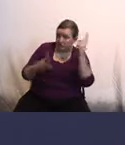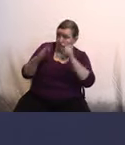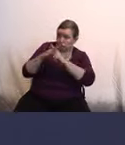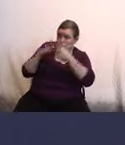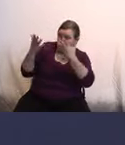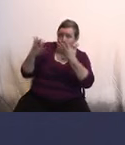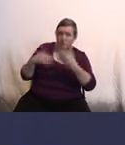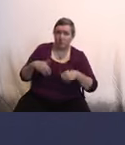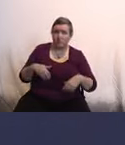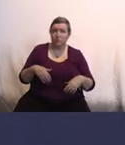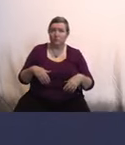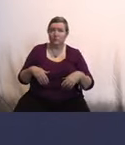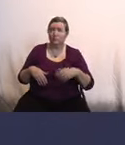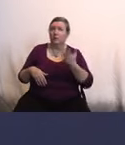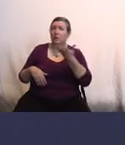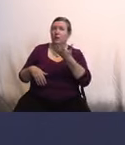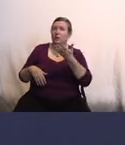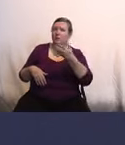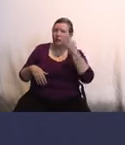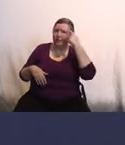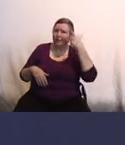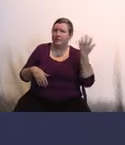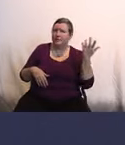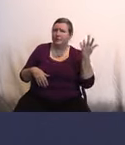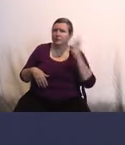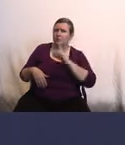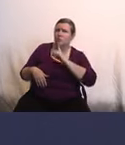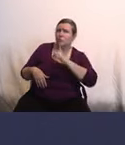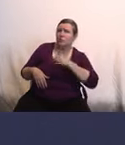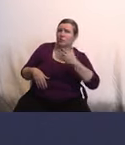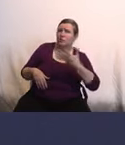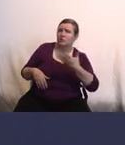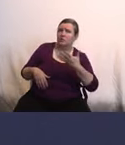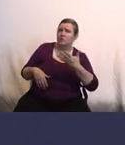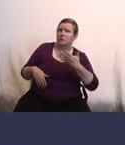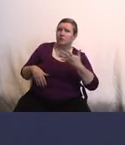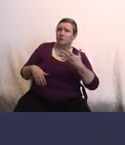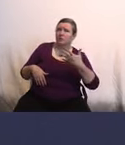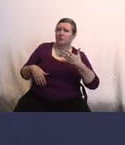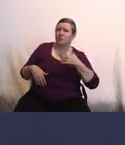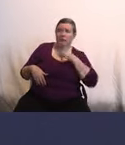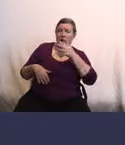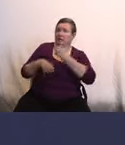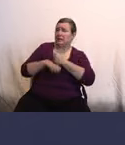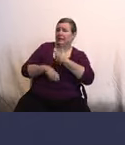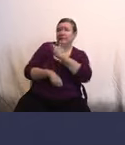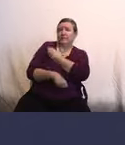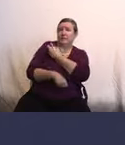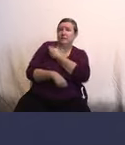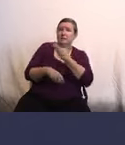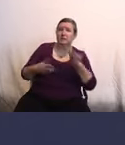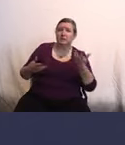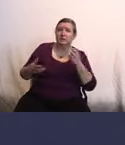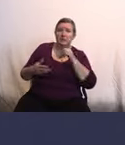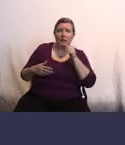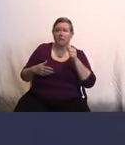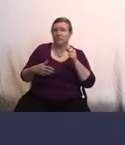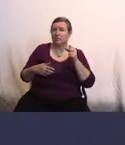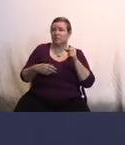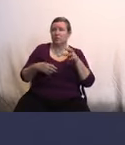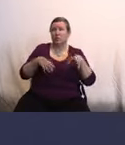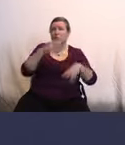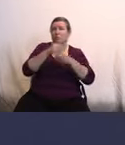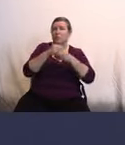it's true, Governor, like some have suggested, that not getting vaccinated and boosted is selfish because it continues to